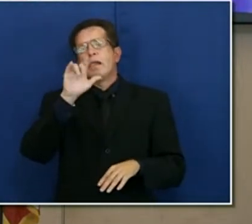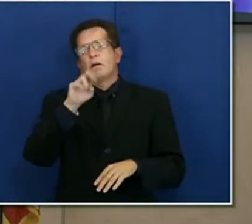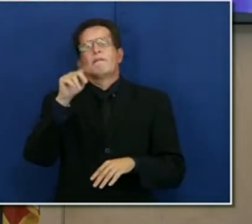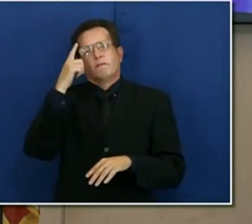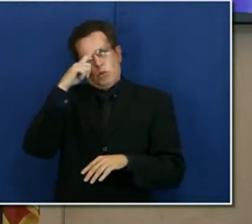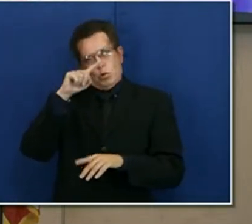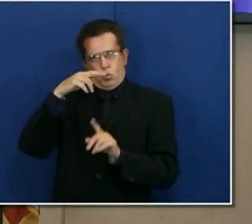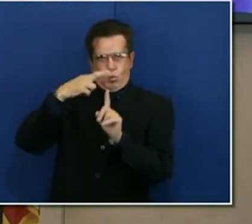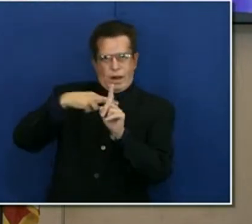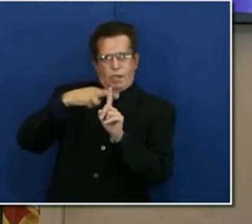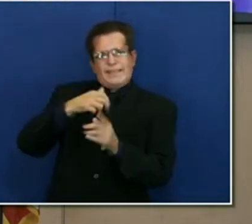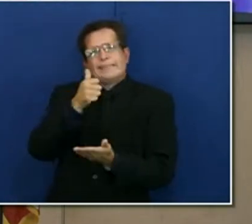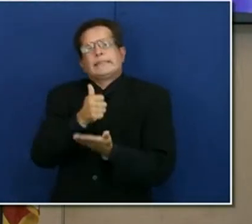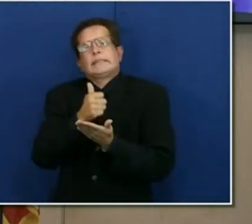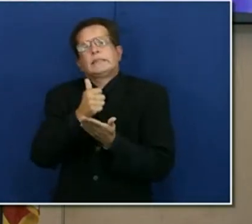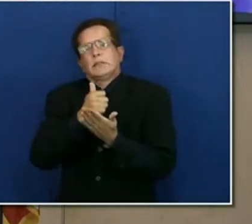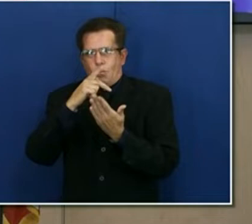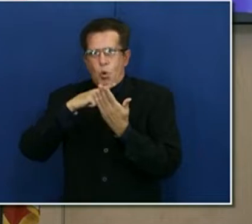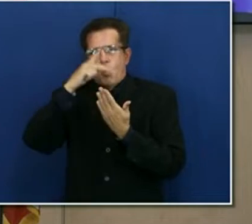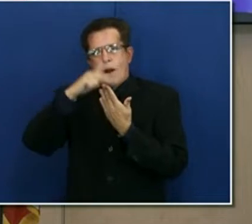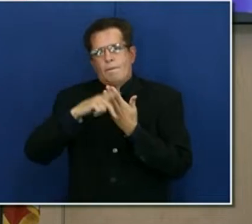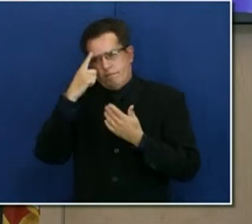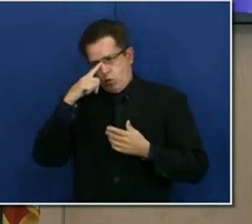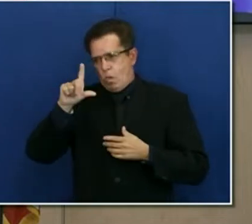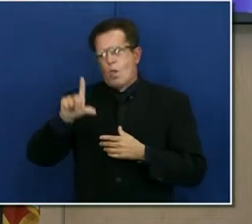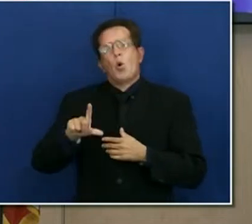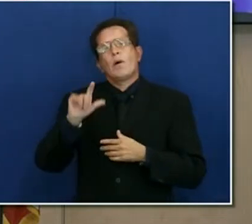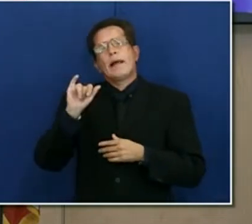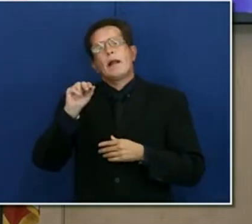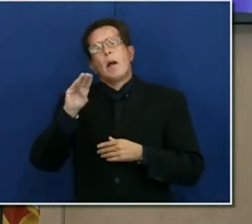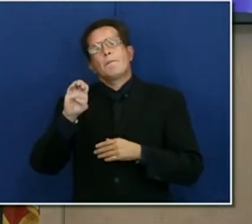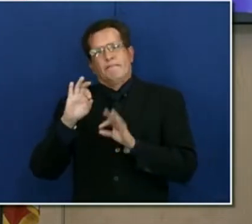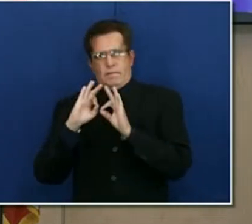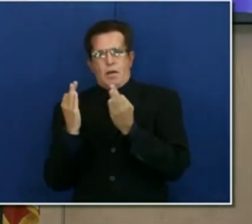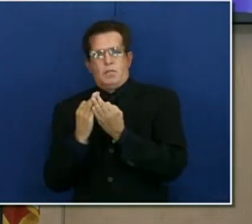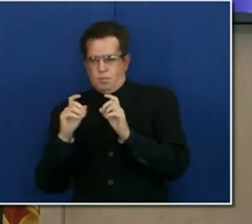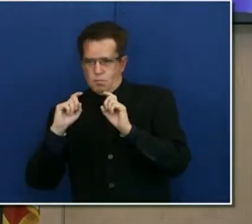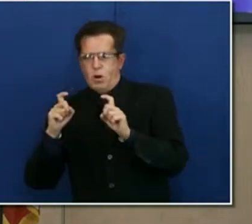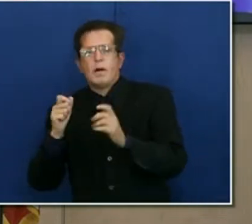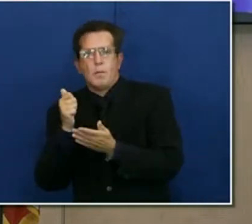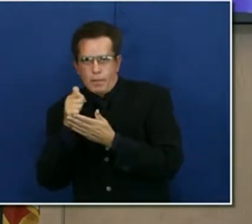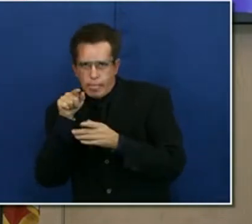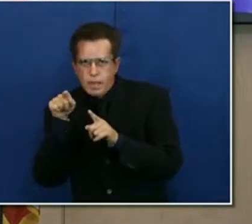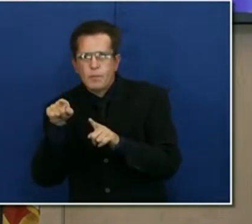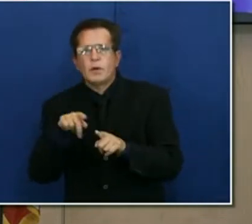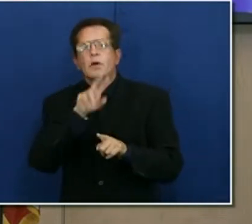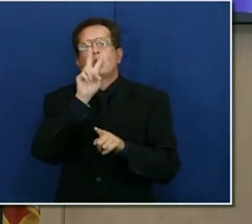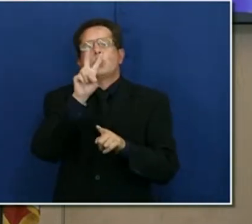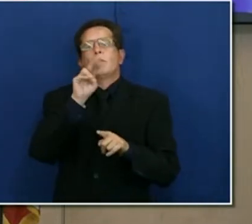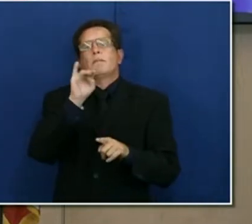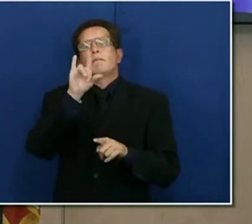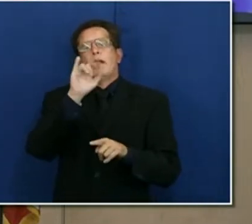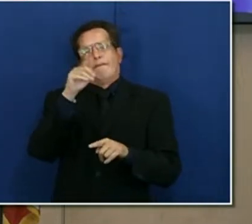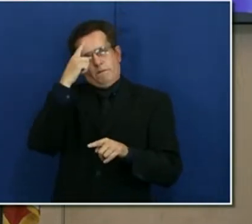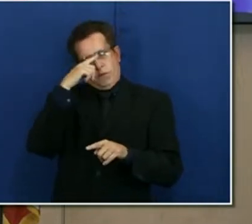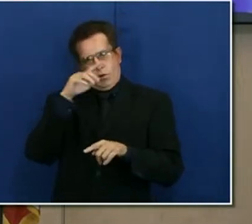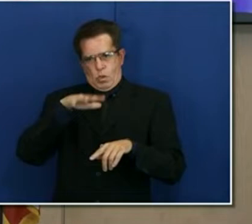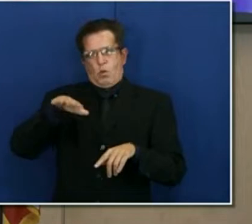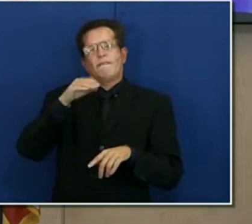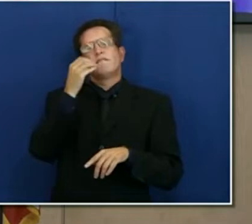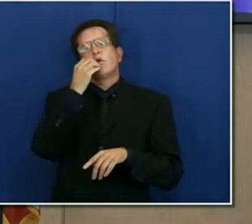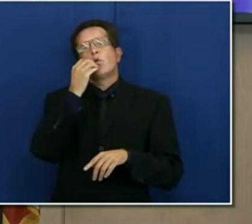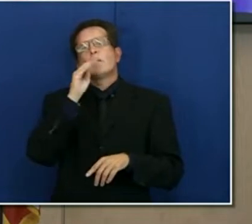assistance program for low-income families, $2 million to support our local food banks,